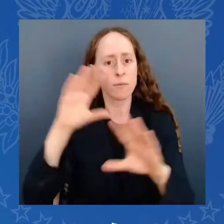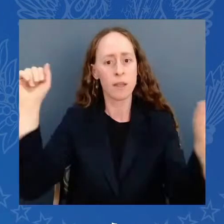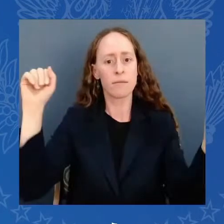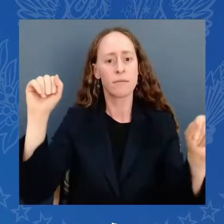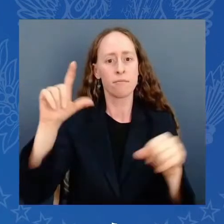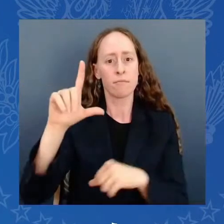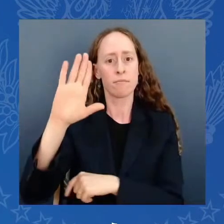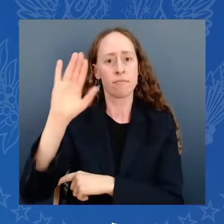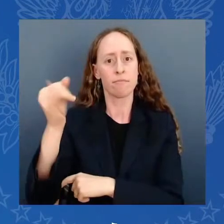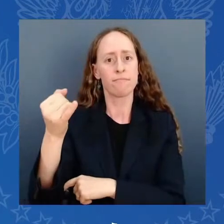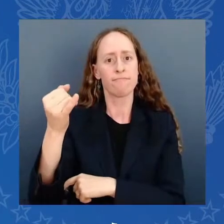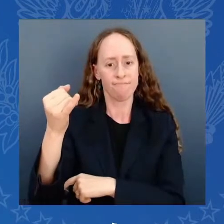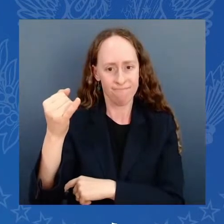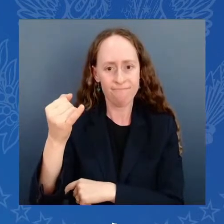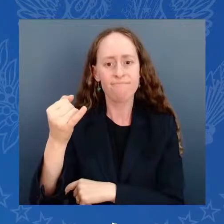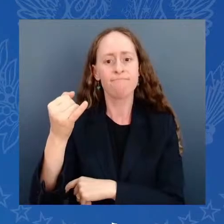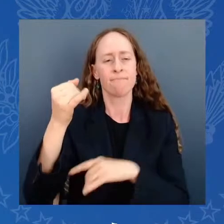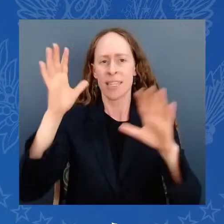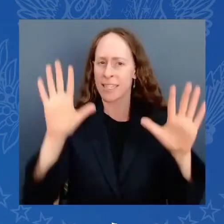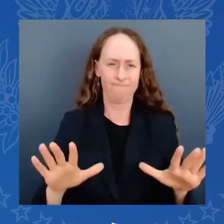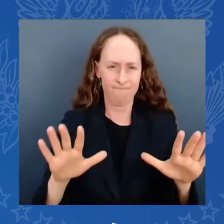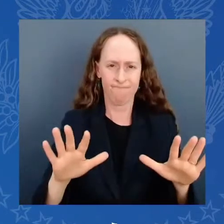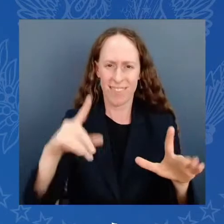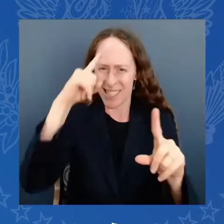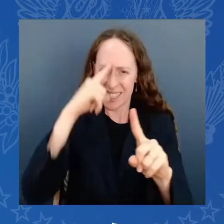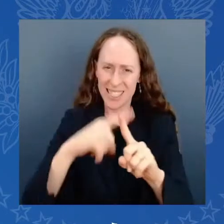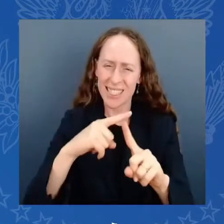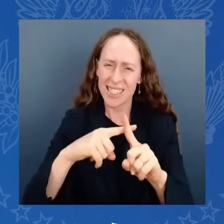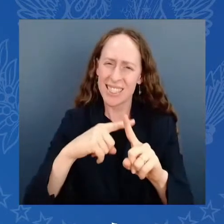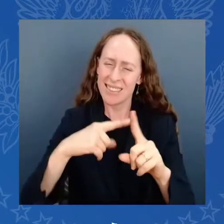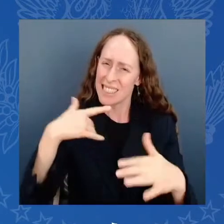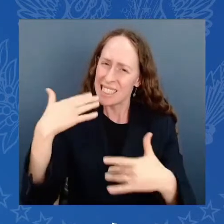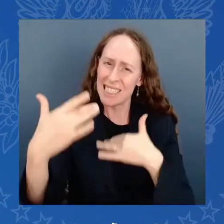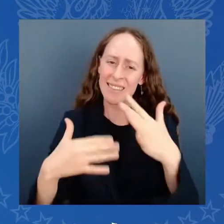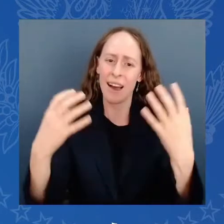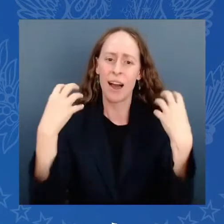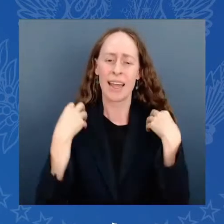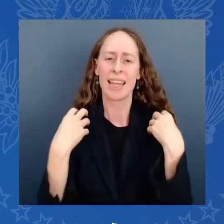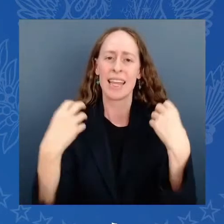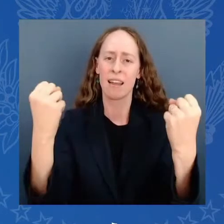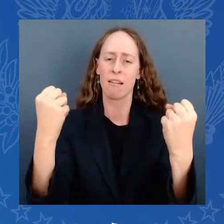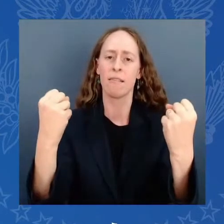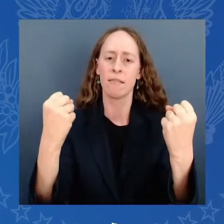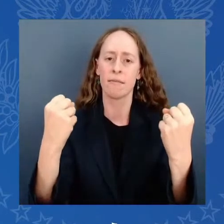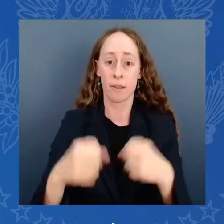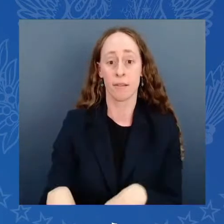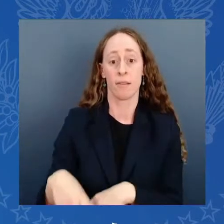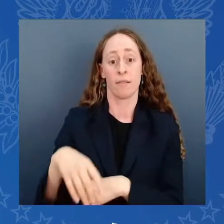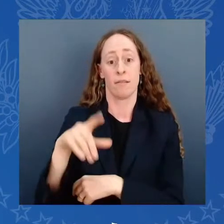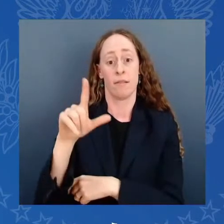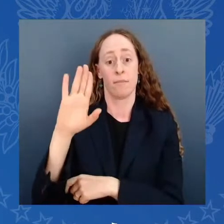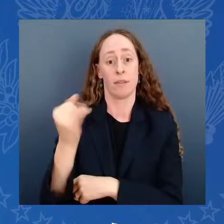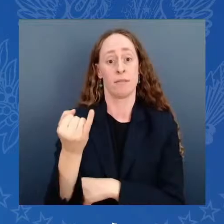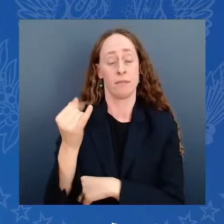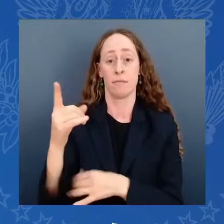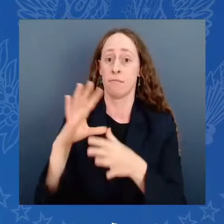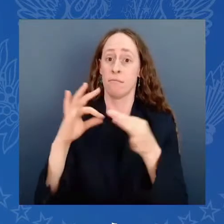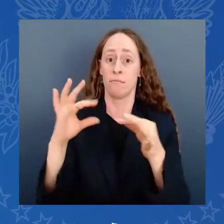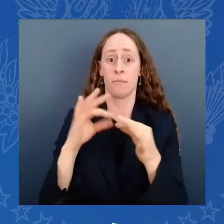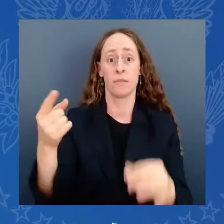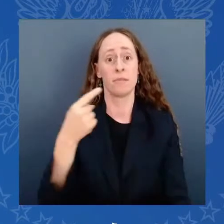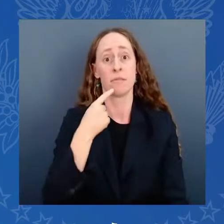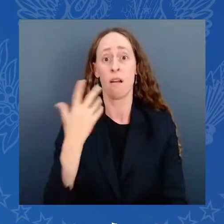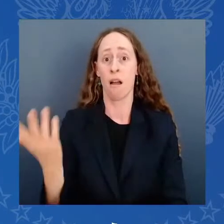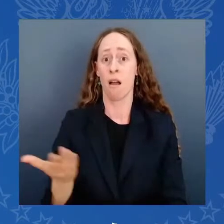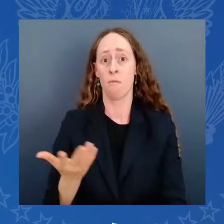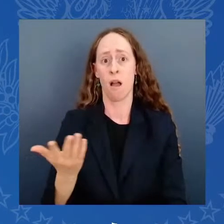In his first address after the tragedy, President Johnson said, and I quote, "Nothing could more eloquently honor President Kennedy's